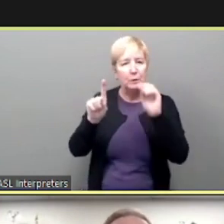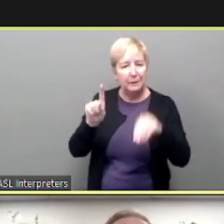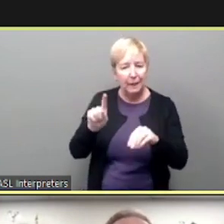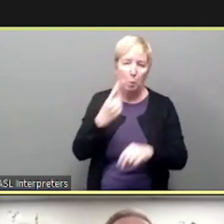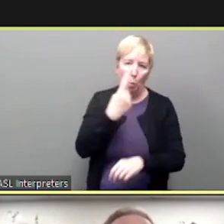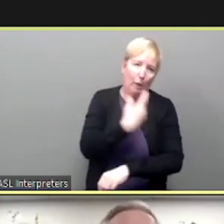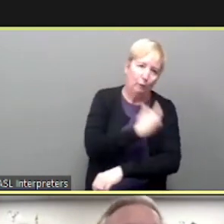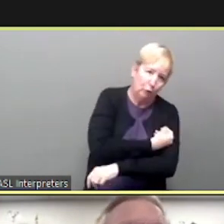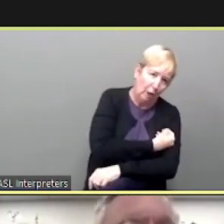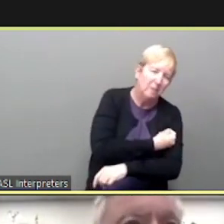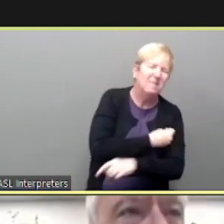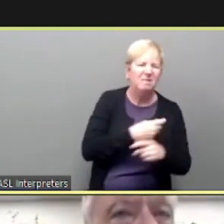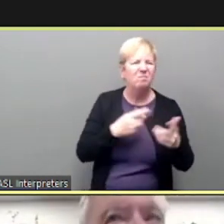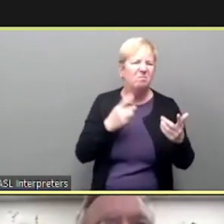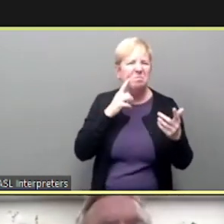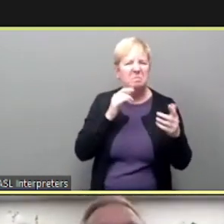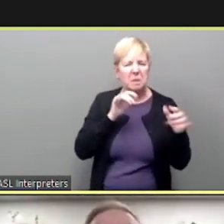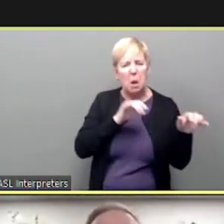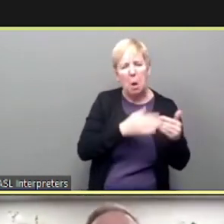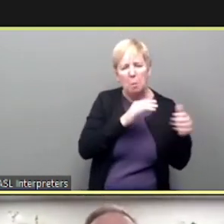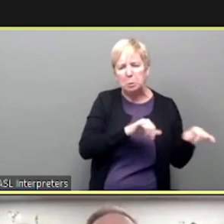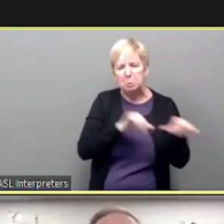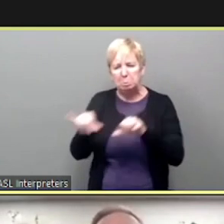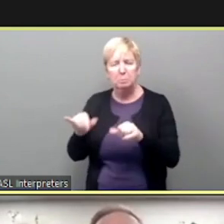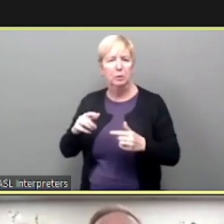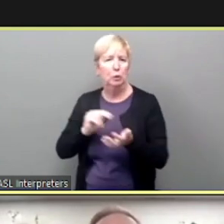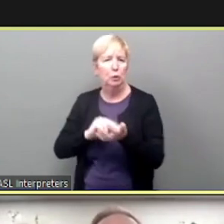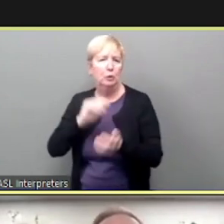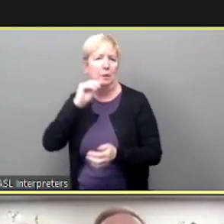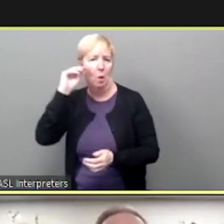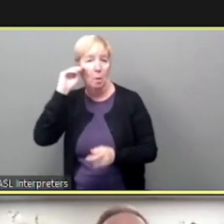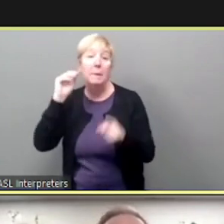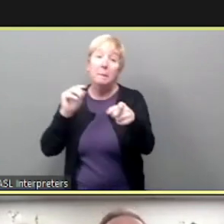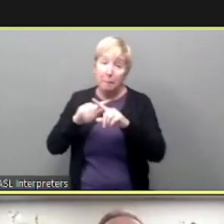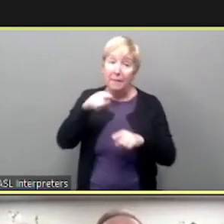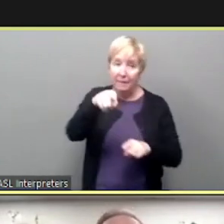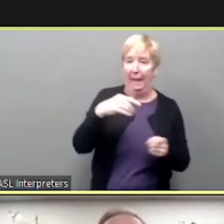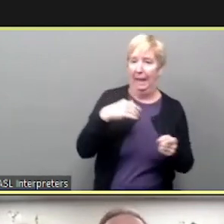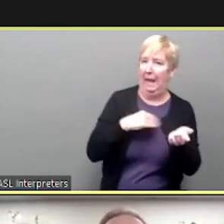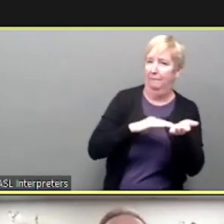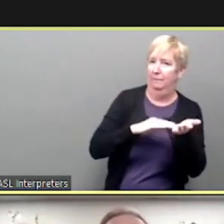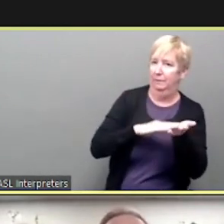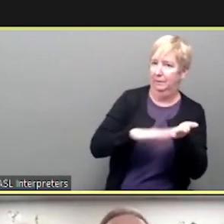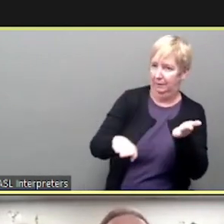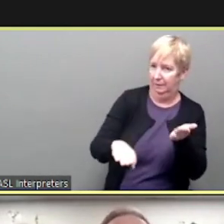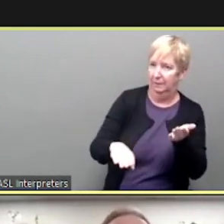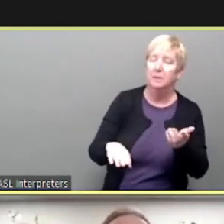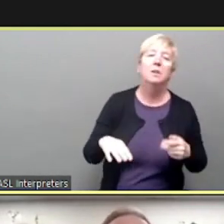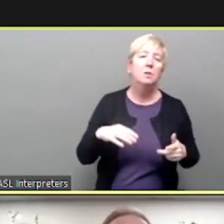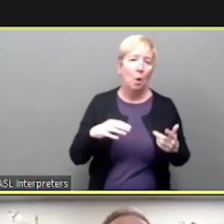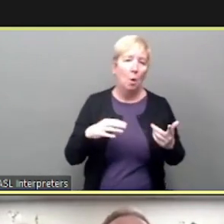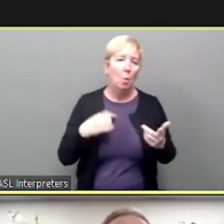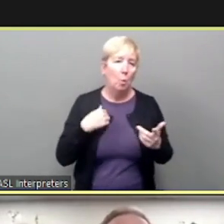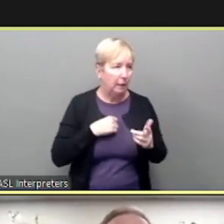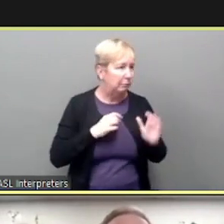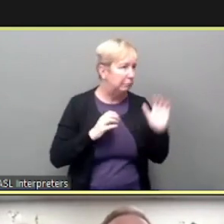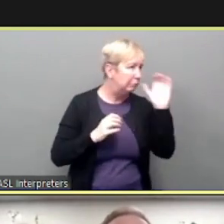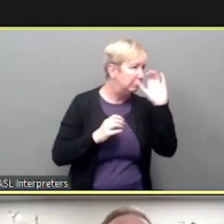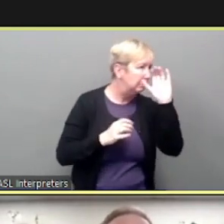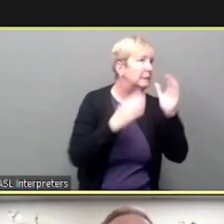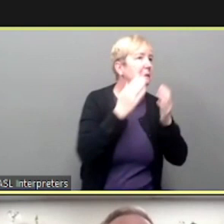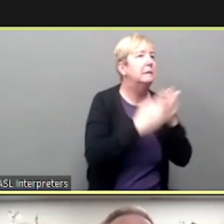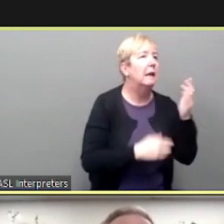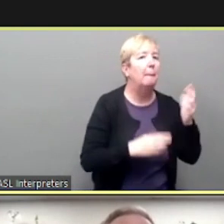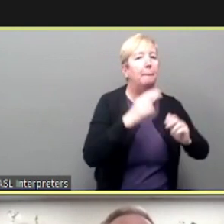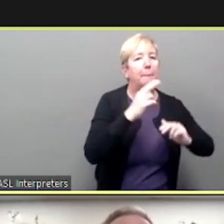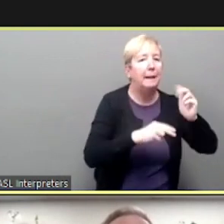have exemption data here, and we are working with and regulating and finding those assisted living facilities. That's